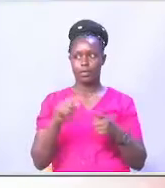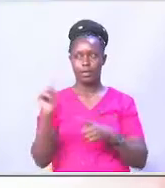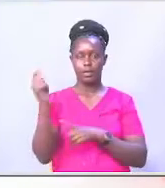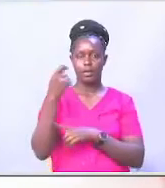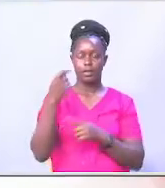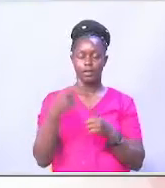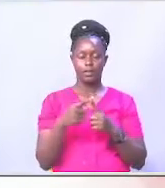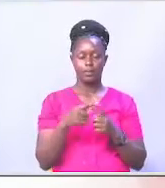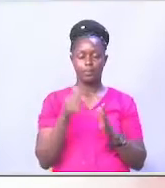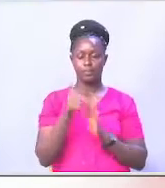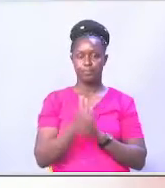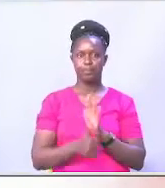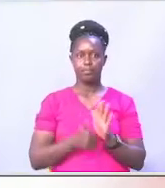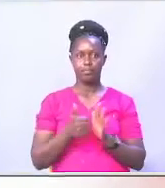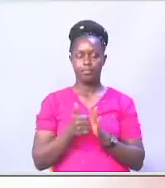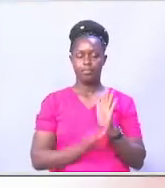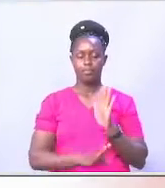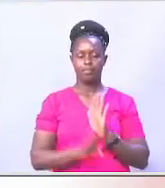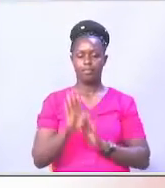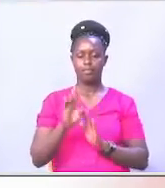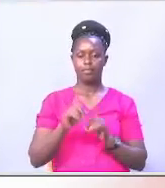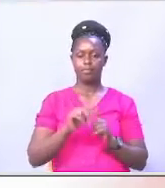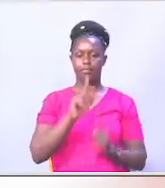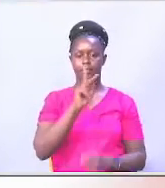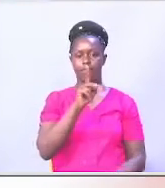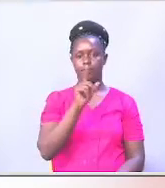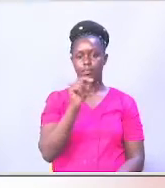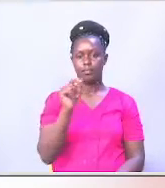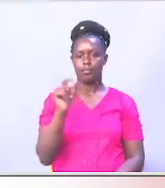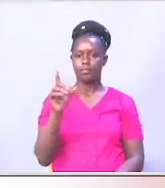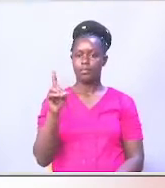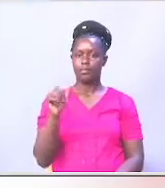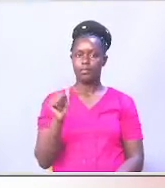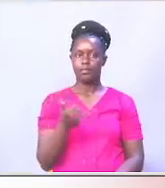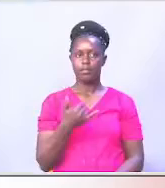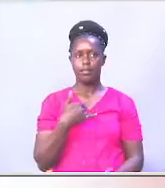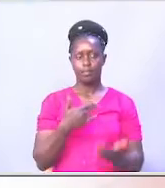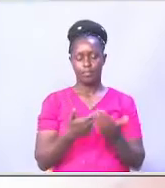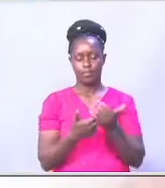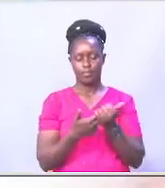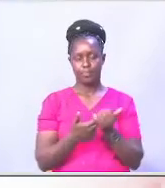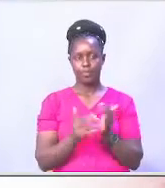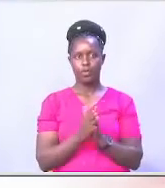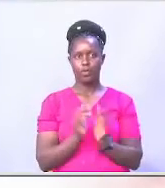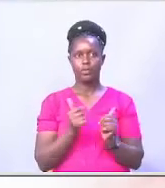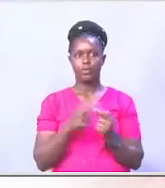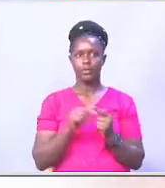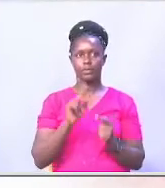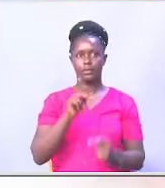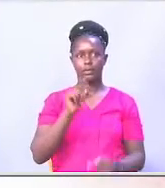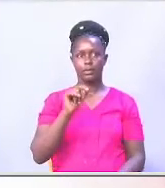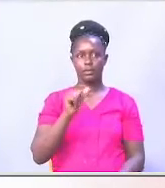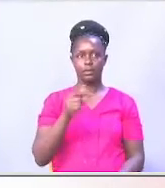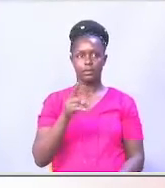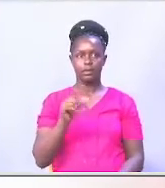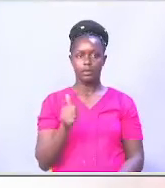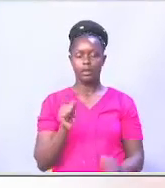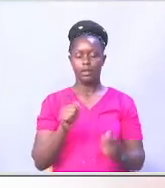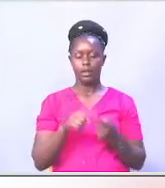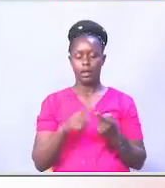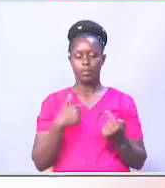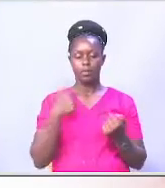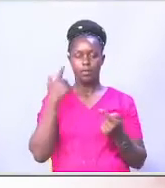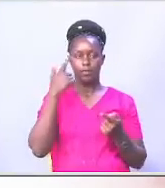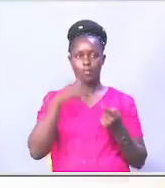Railways and Community Development Agency, KTDA, have entered into a partnership which will see KTDA manage factories